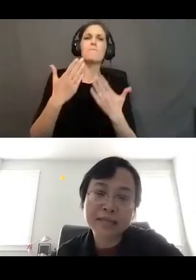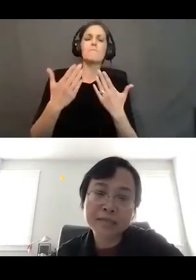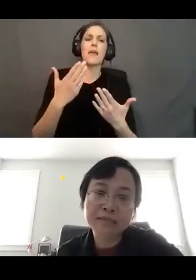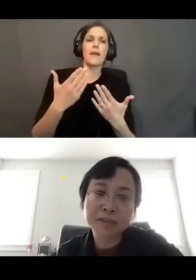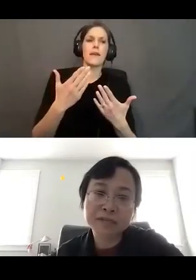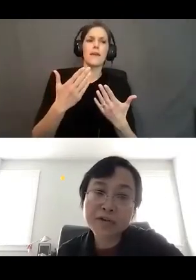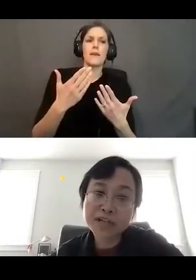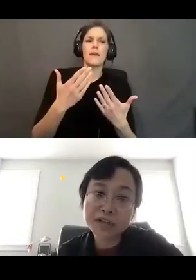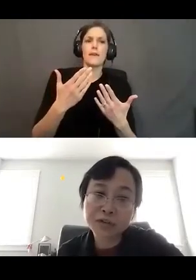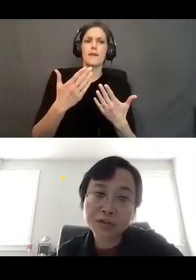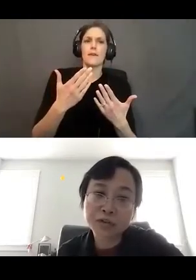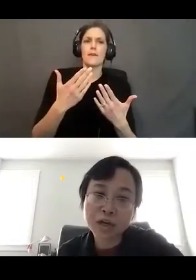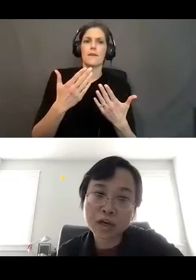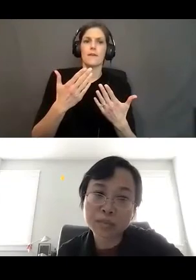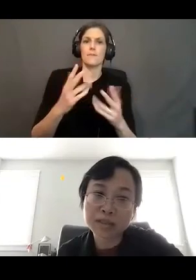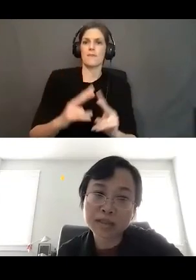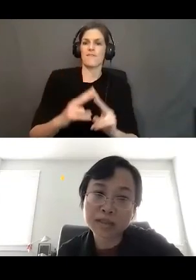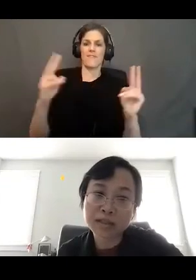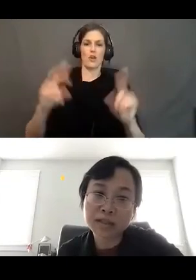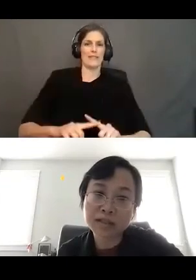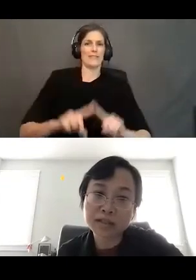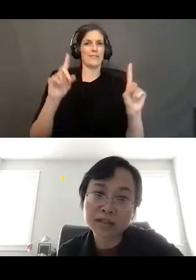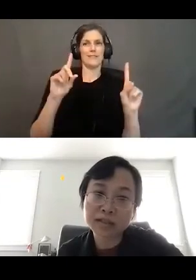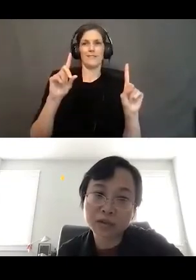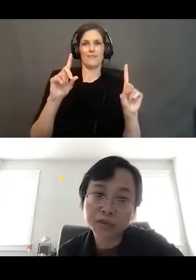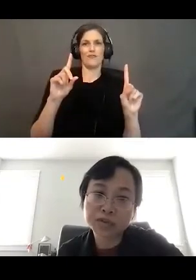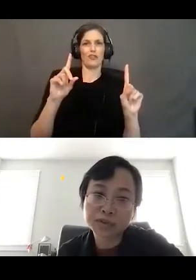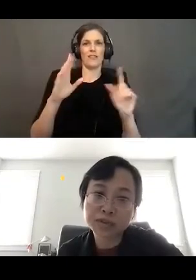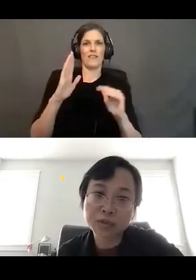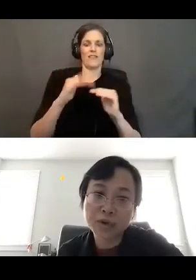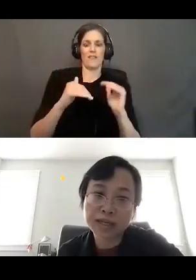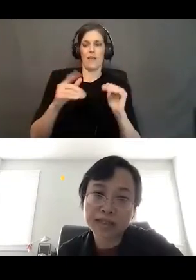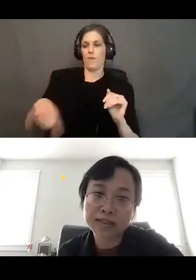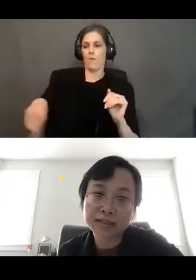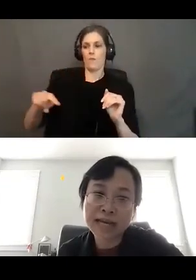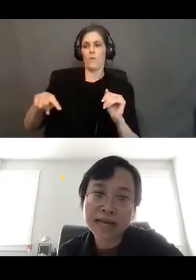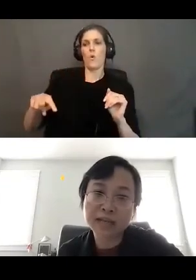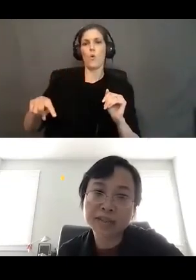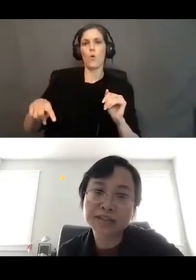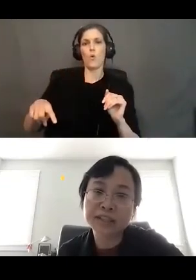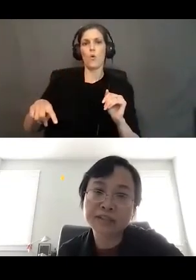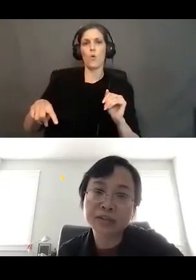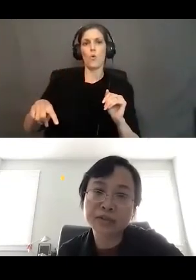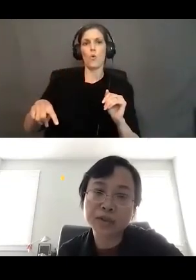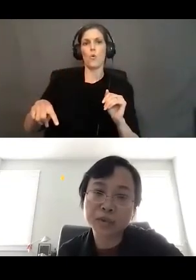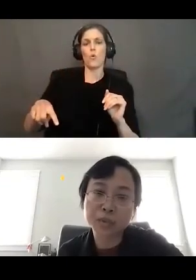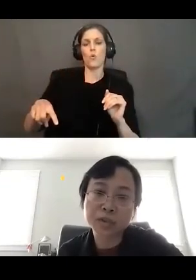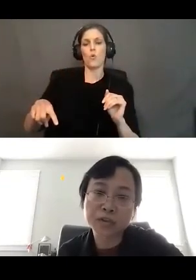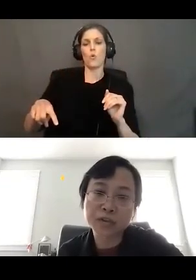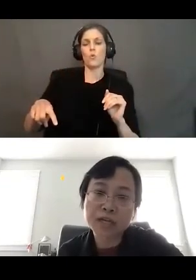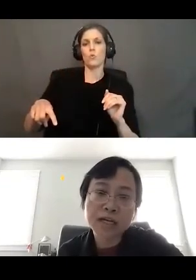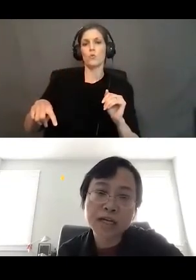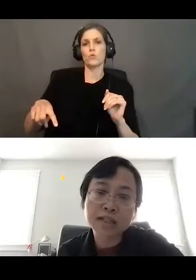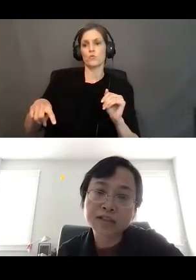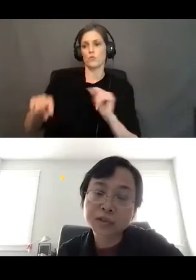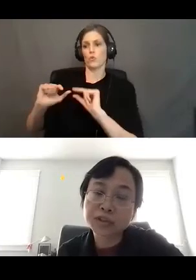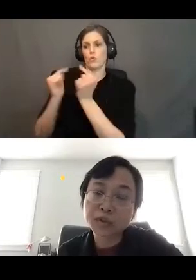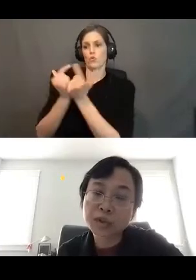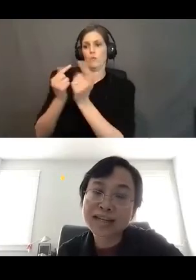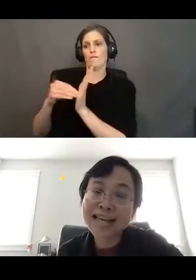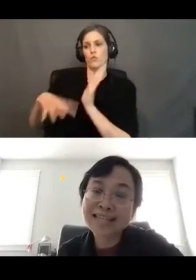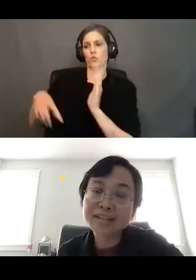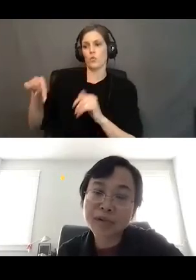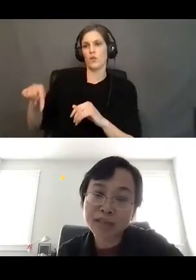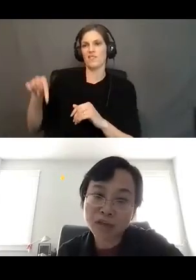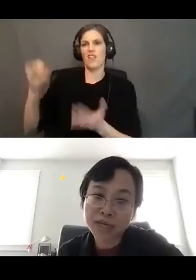that might be very different from those when this item is given to a group of students who